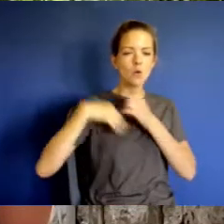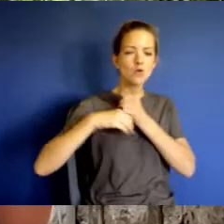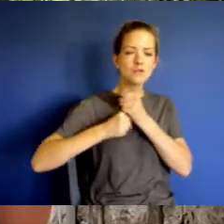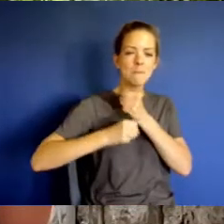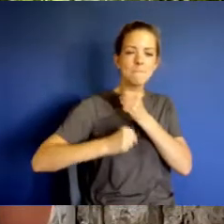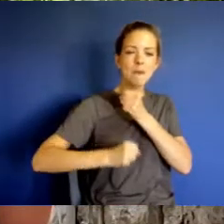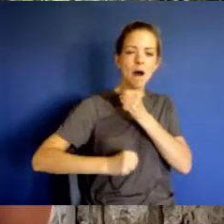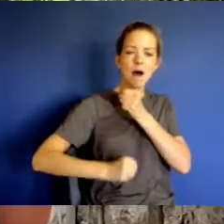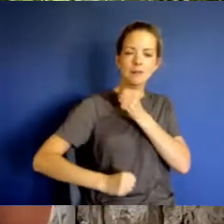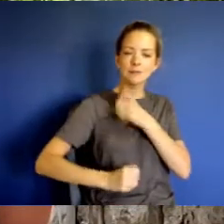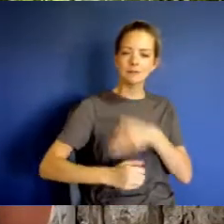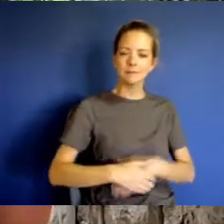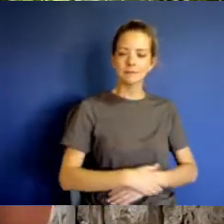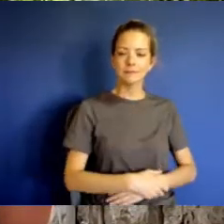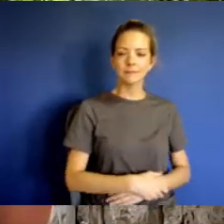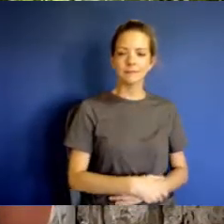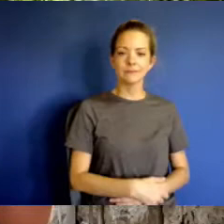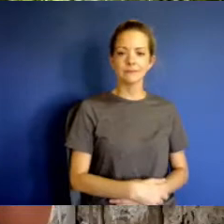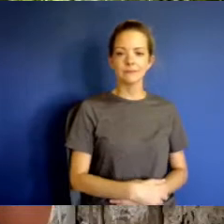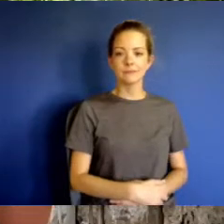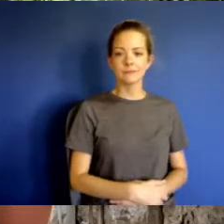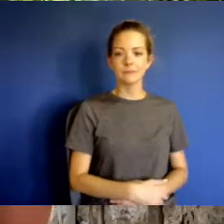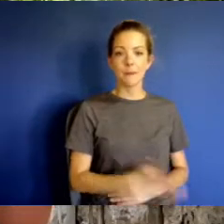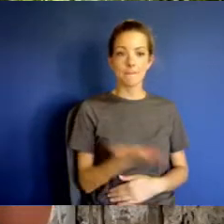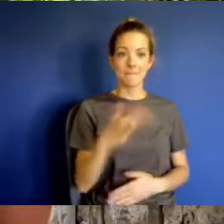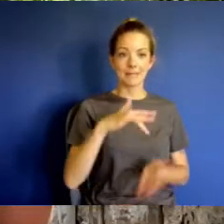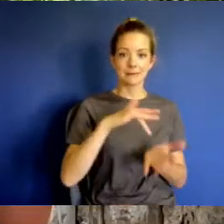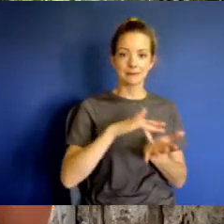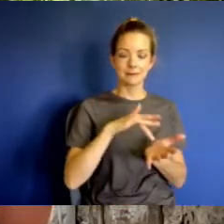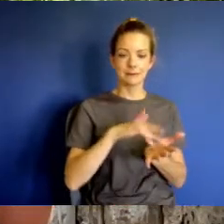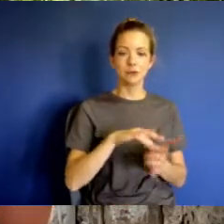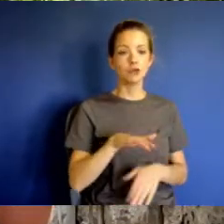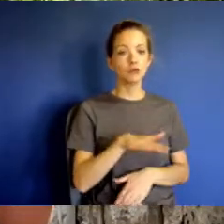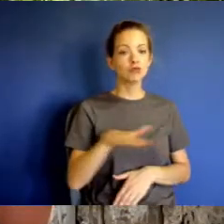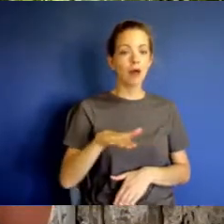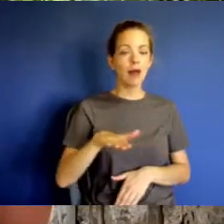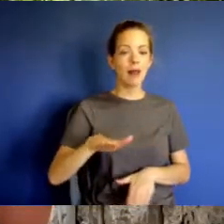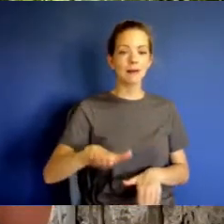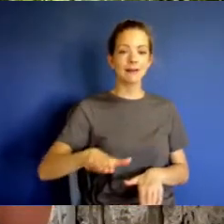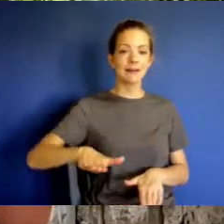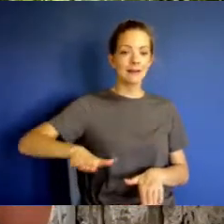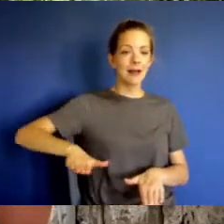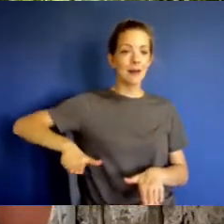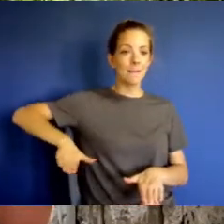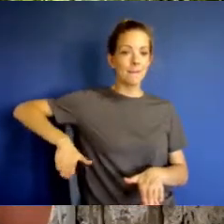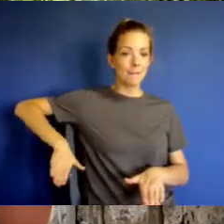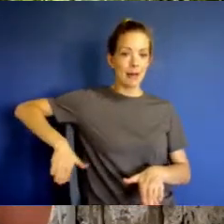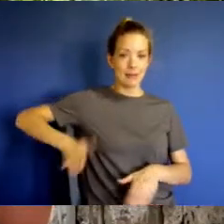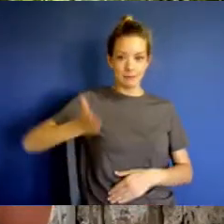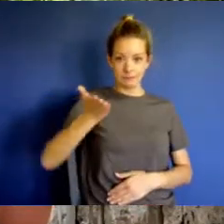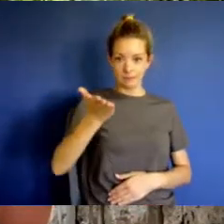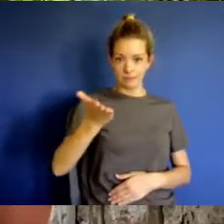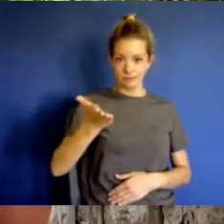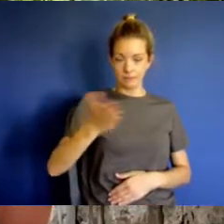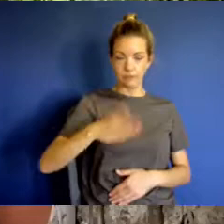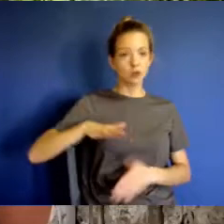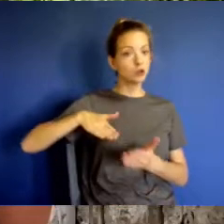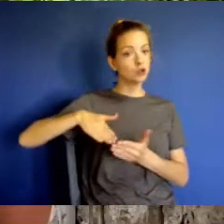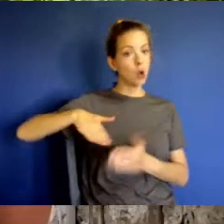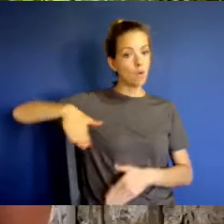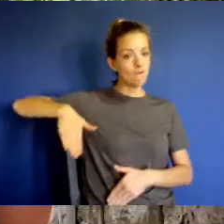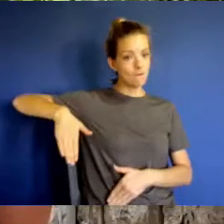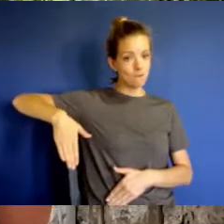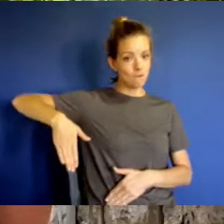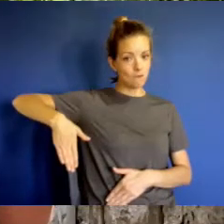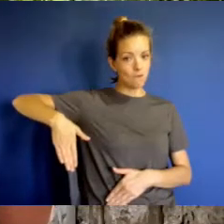Wonderful. So just feel how that spine is feeling today. Okay, back to the center. We're going to extend the right leg. So take the right leg